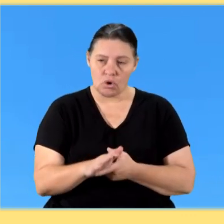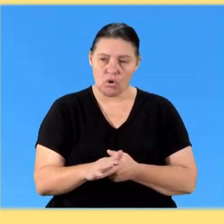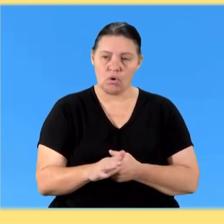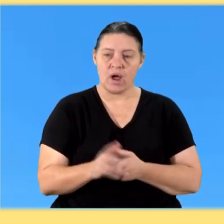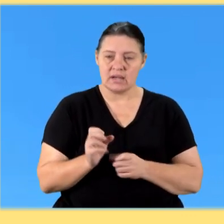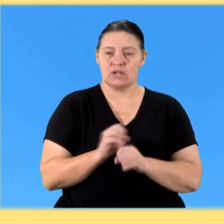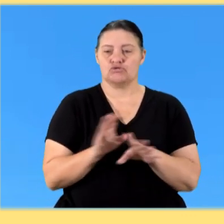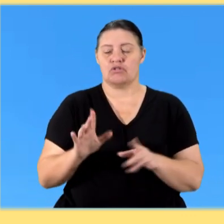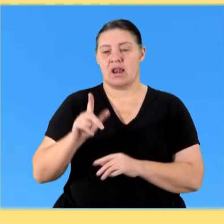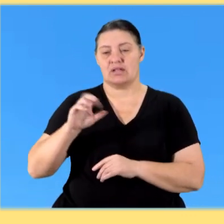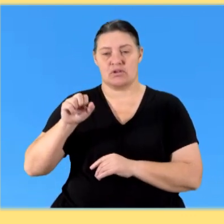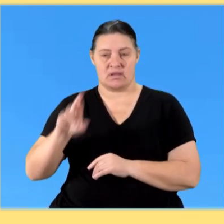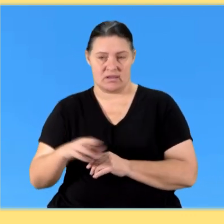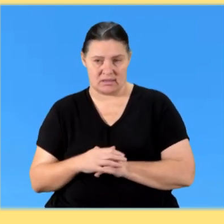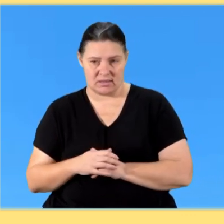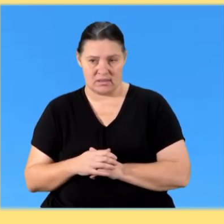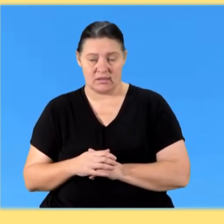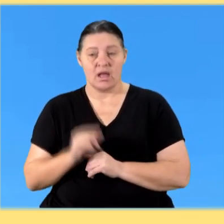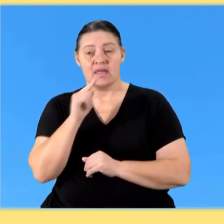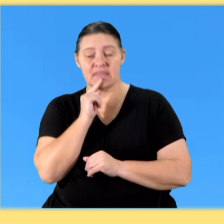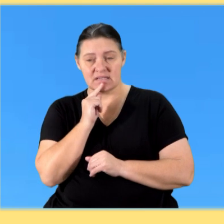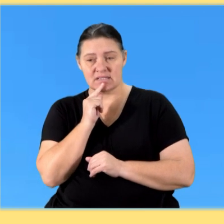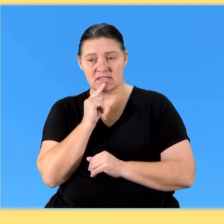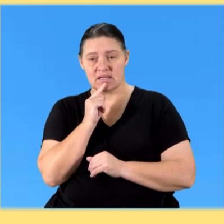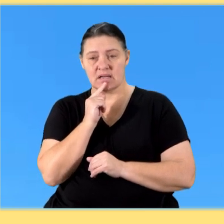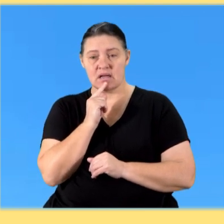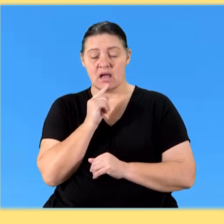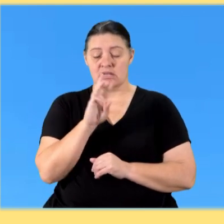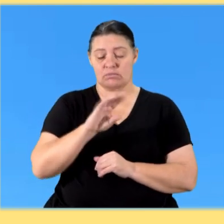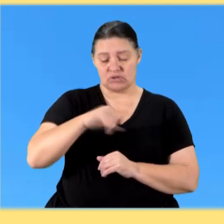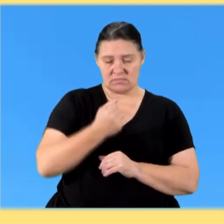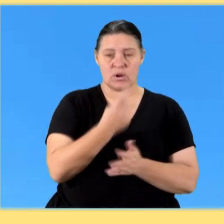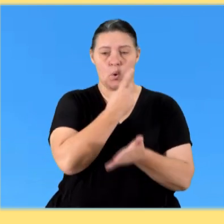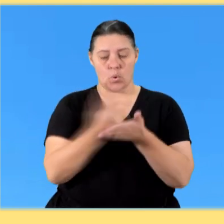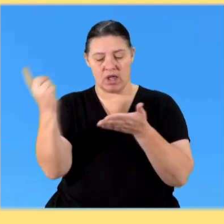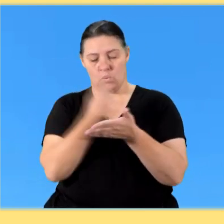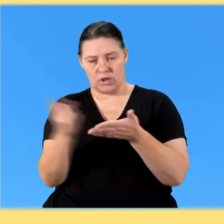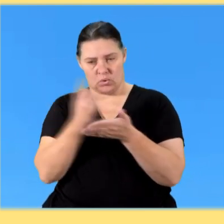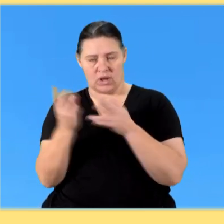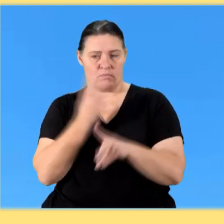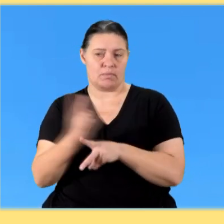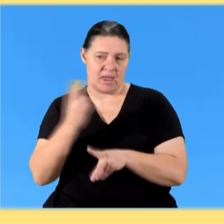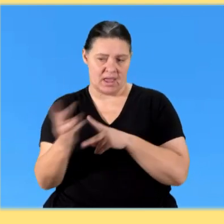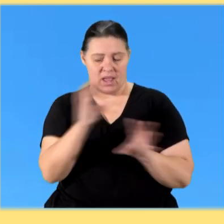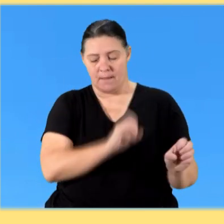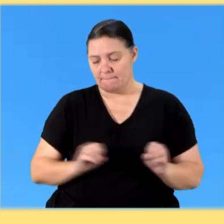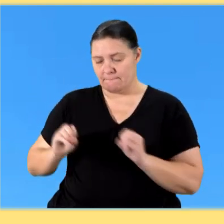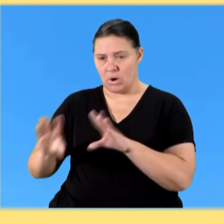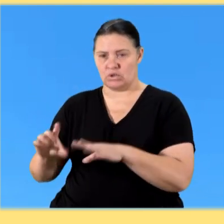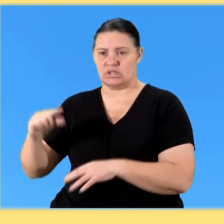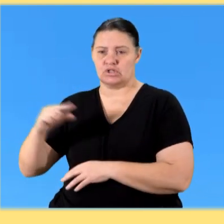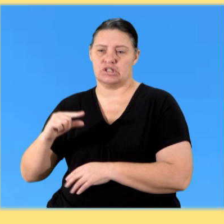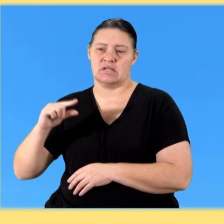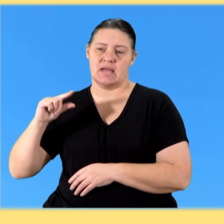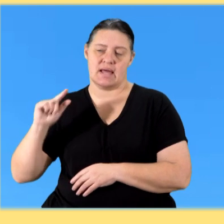it is important for us to note that this wages journal is prepared weekly and is posted